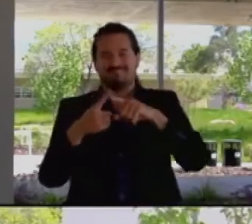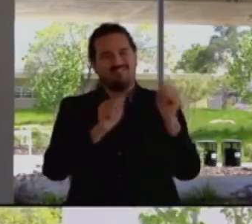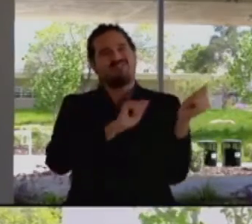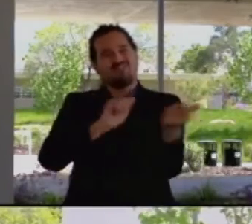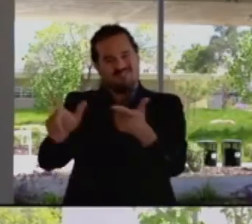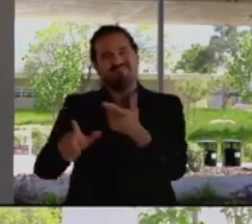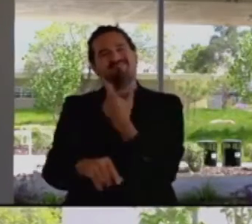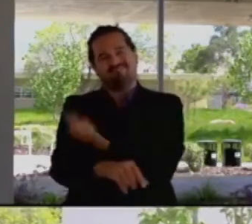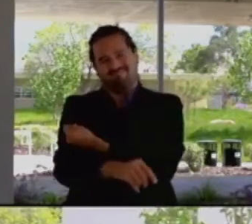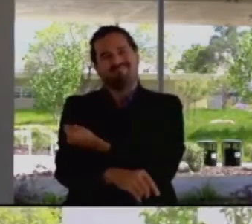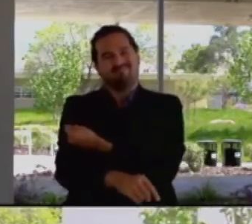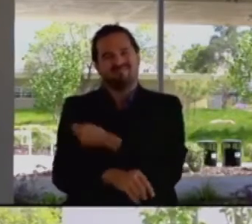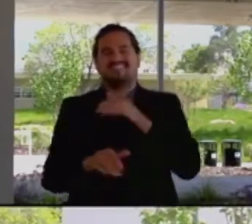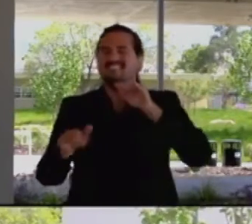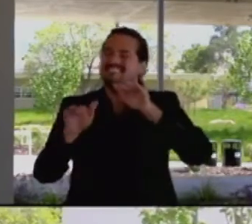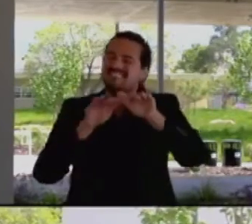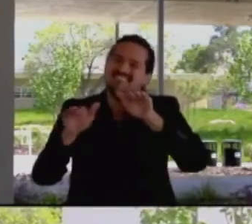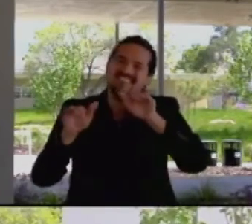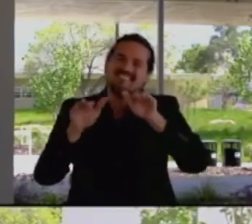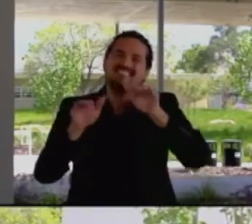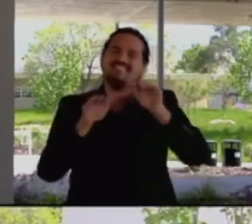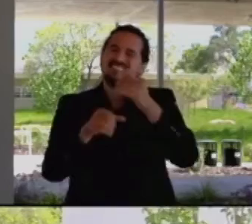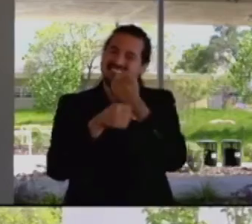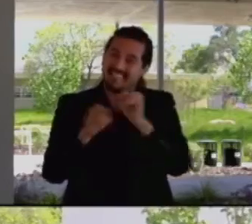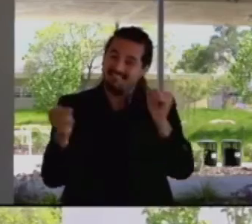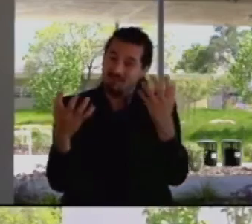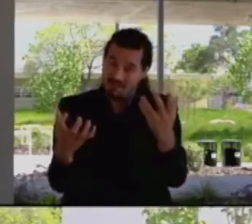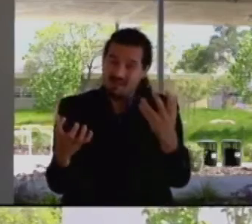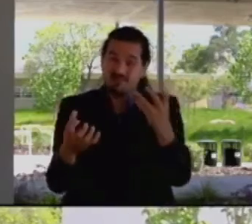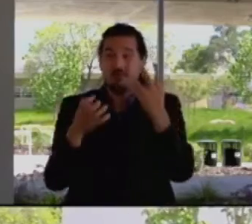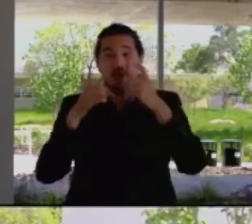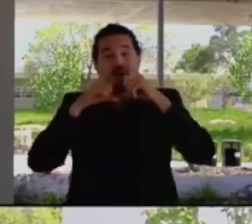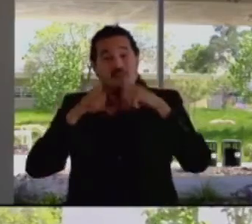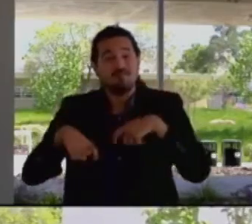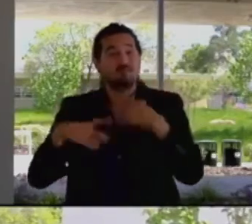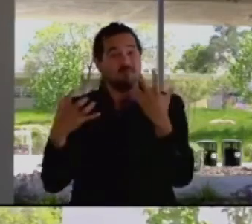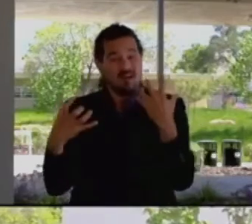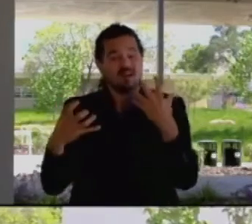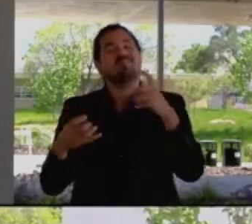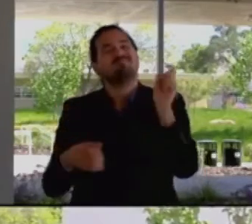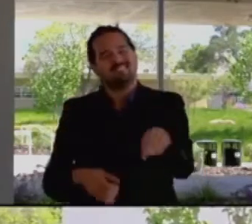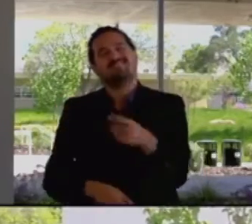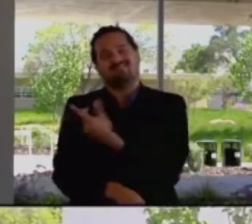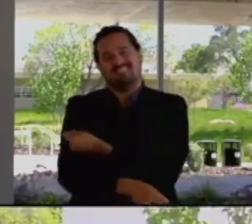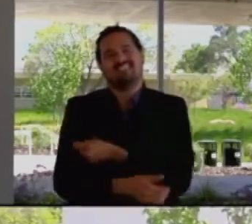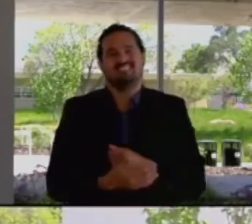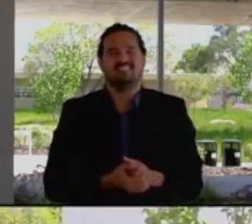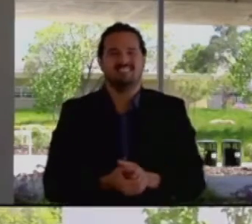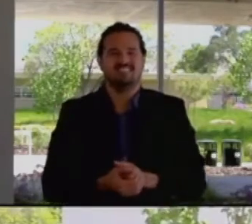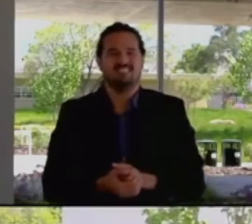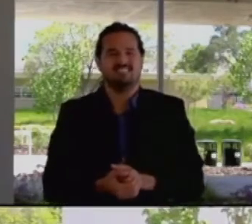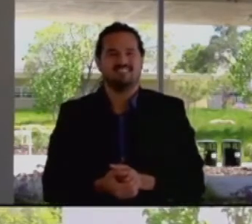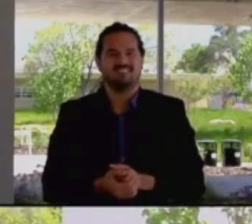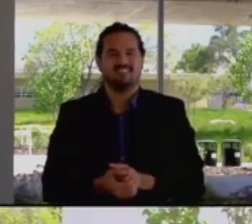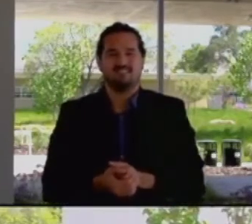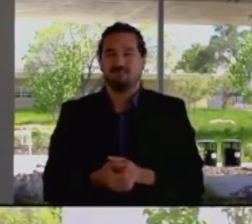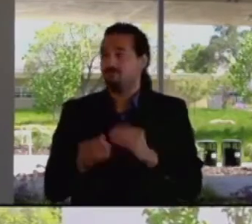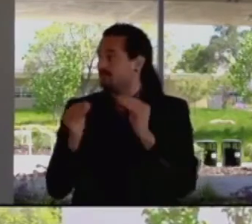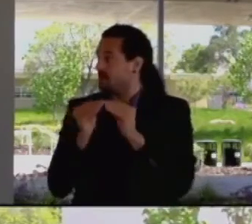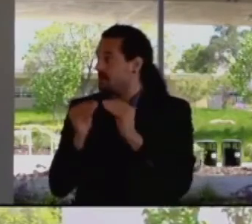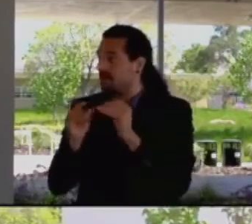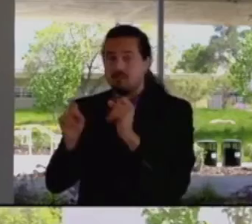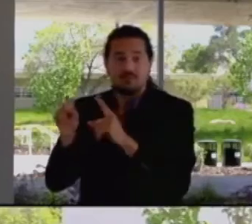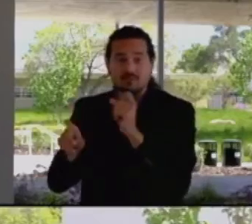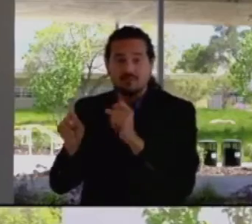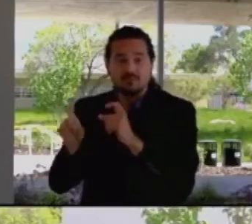people to get vaccinated. NBC? Nope. Any other follow-up questions? One more from KPX, please.